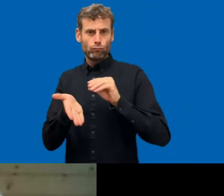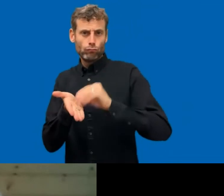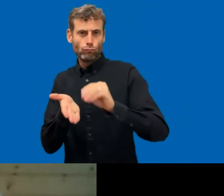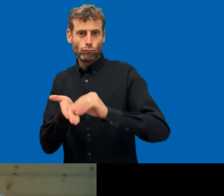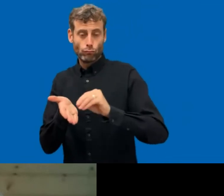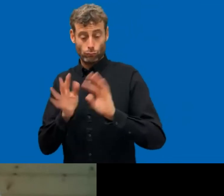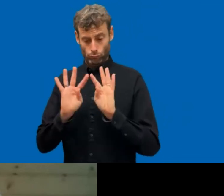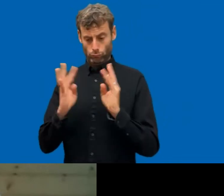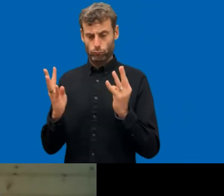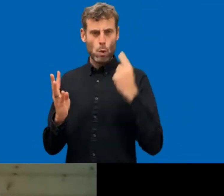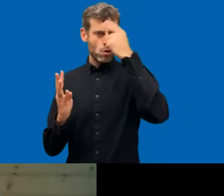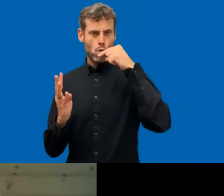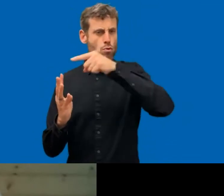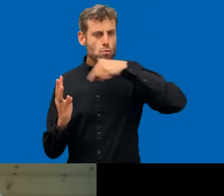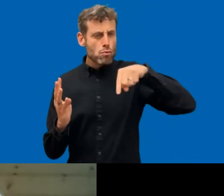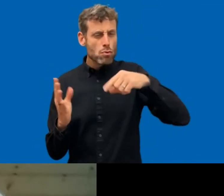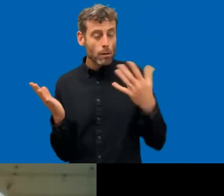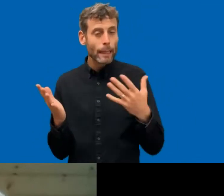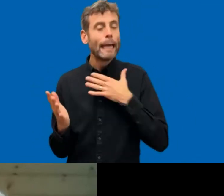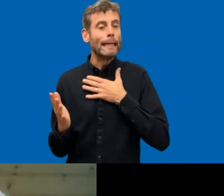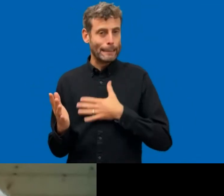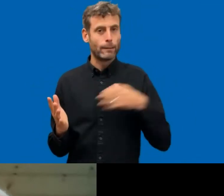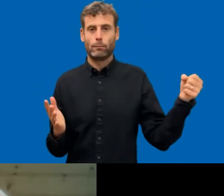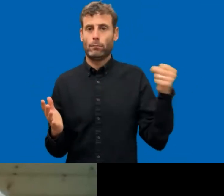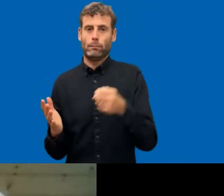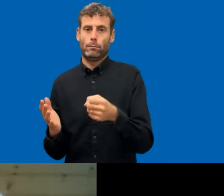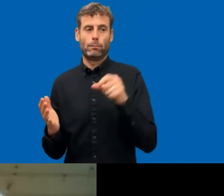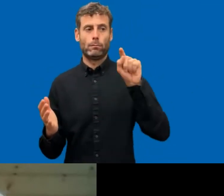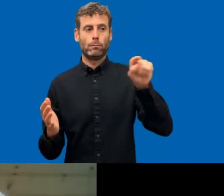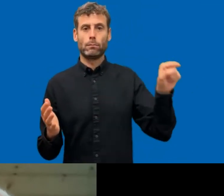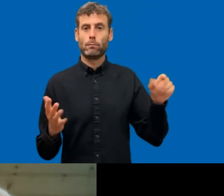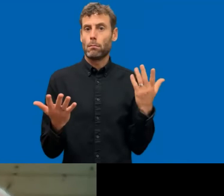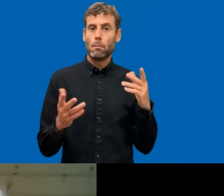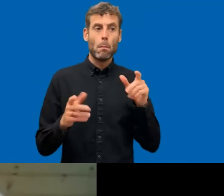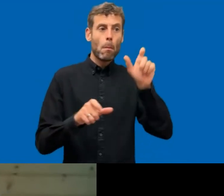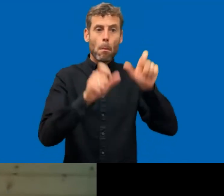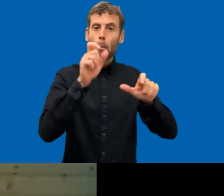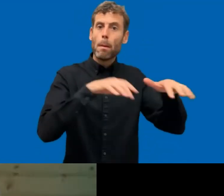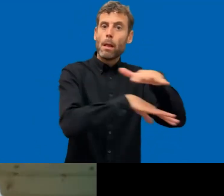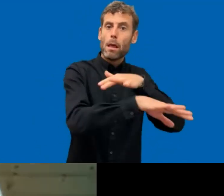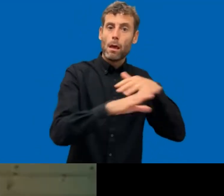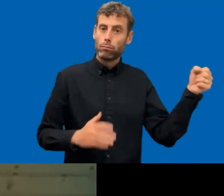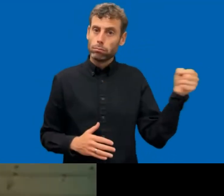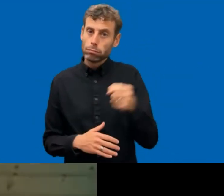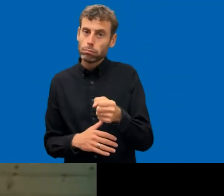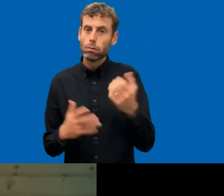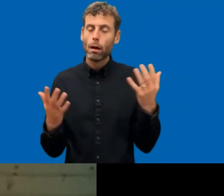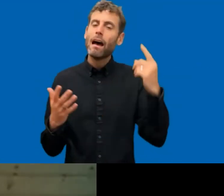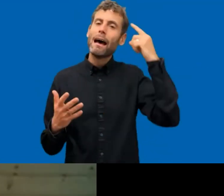benefit from a somewhat easier language, maybe in combination with the short video clips